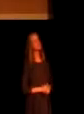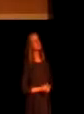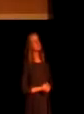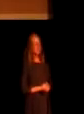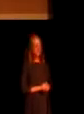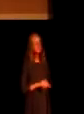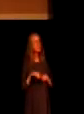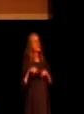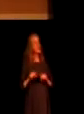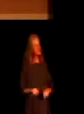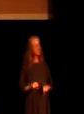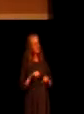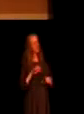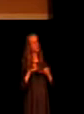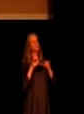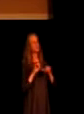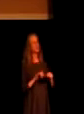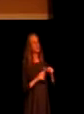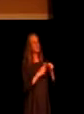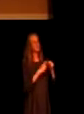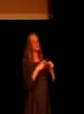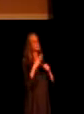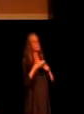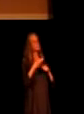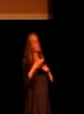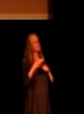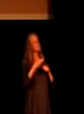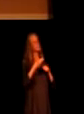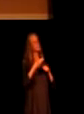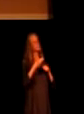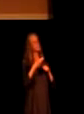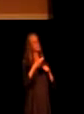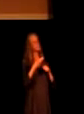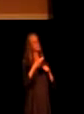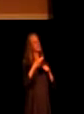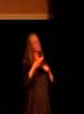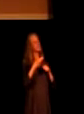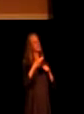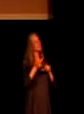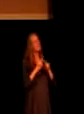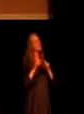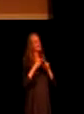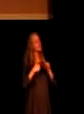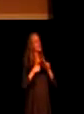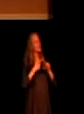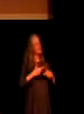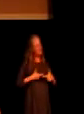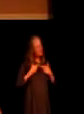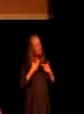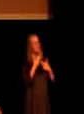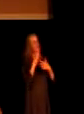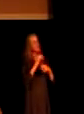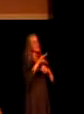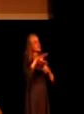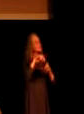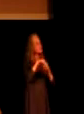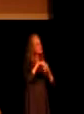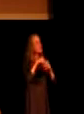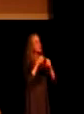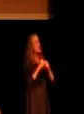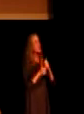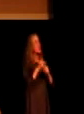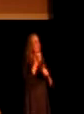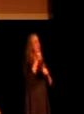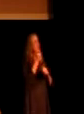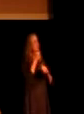I can do that early history, but then I actually lived and participated in most of the Earth